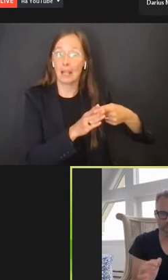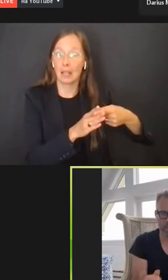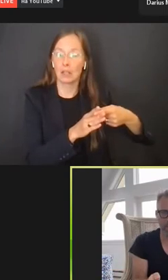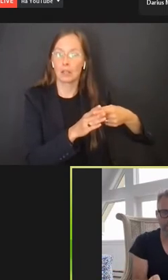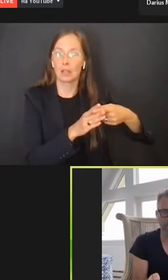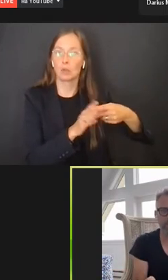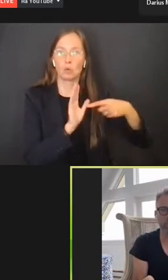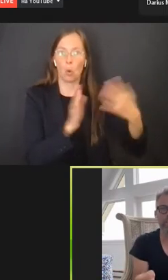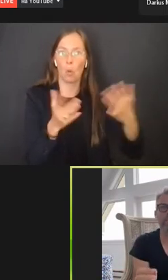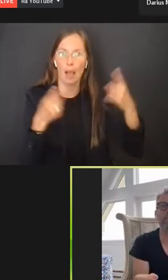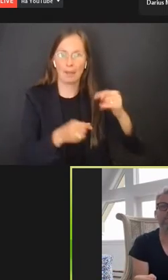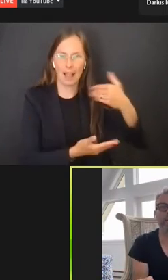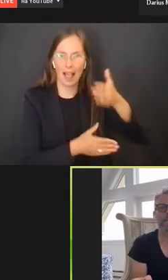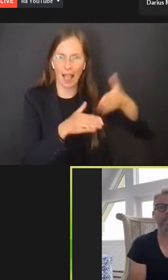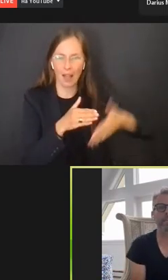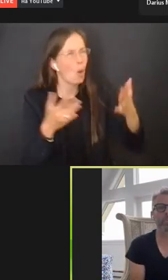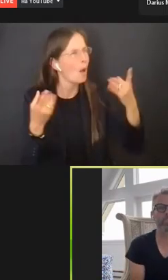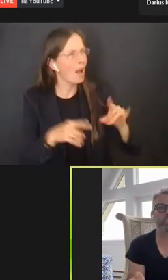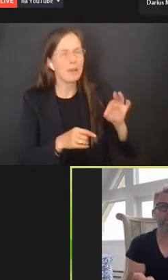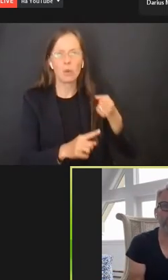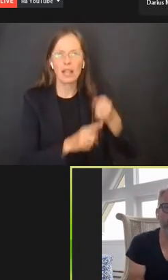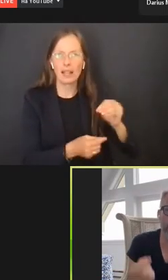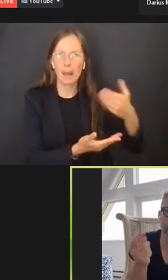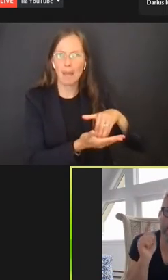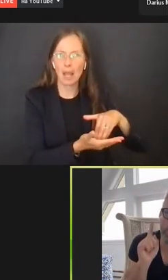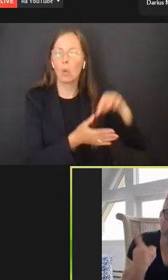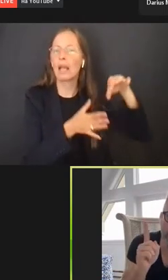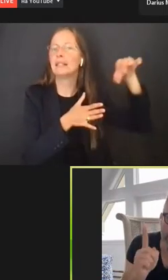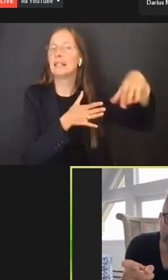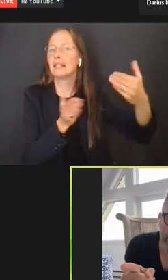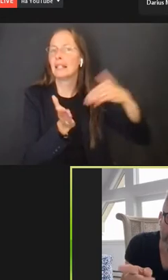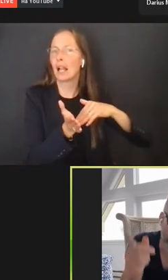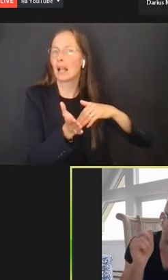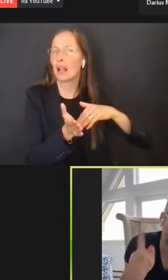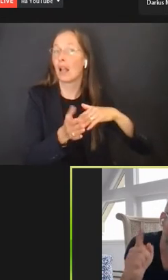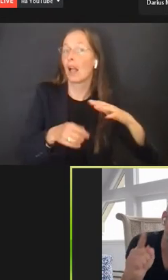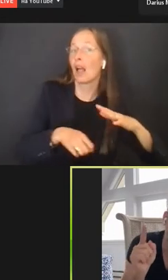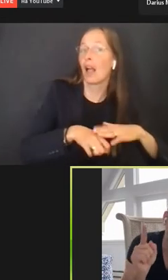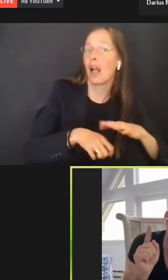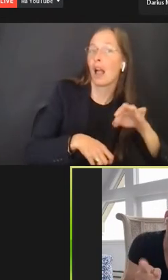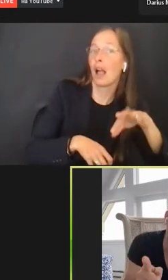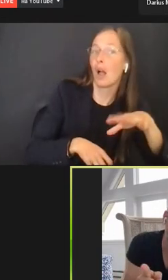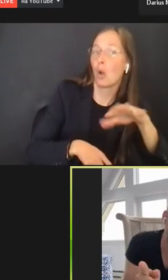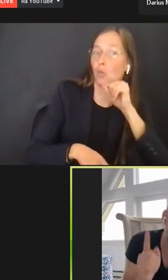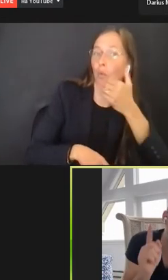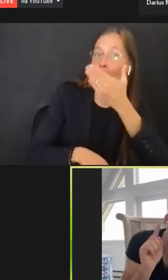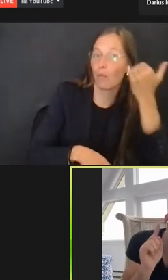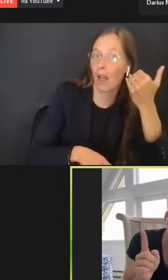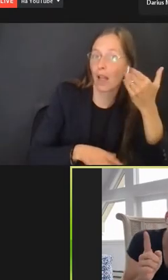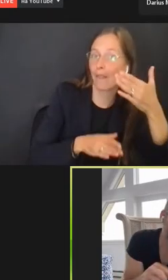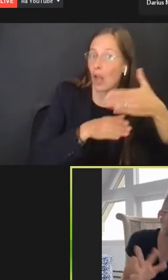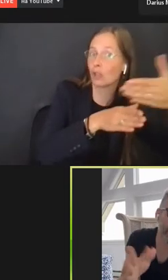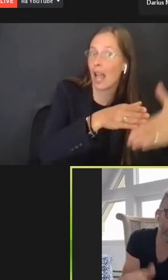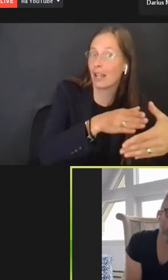you hit it right in the middle? You tease it again. You suggest, you're like, don't forget, there's an ending you don't understand. It's